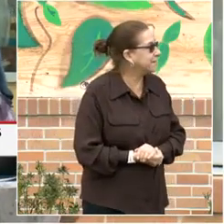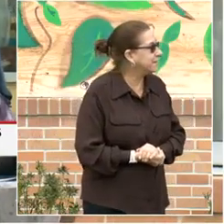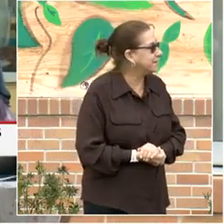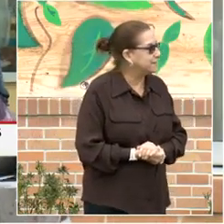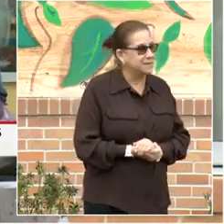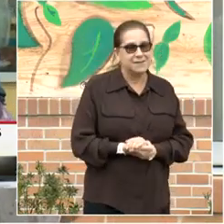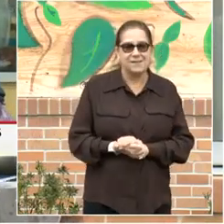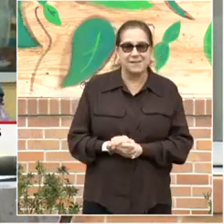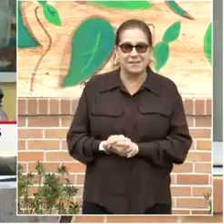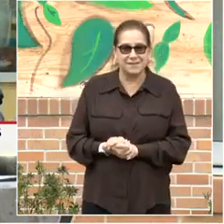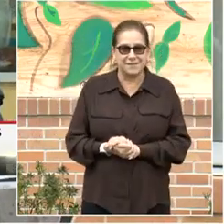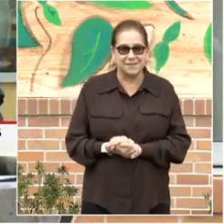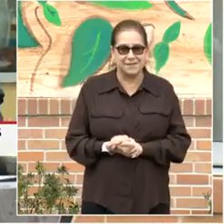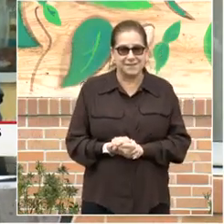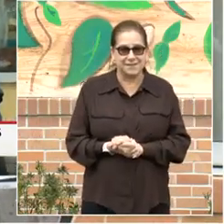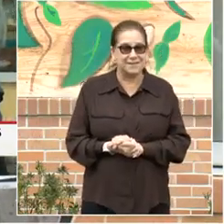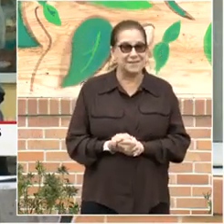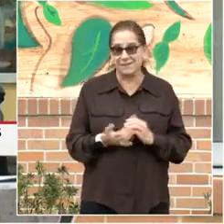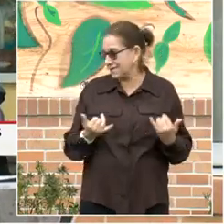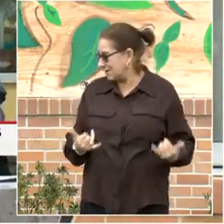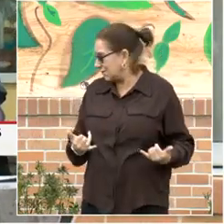And now,